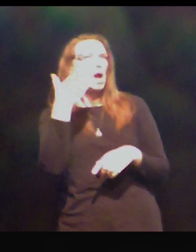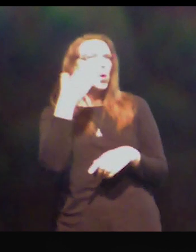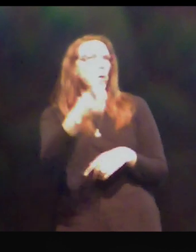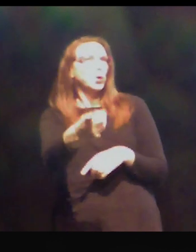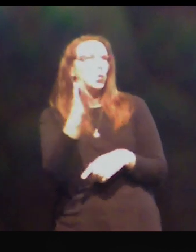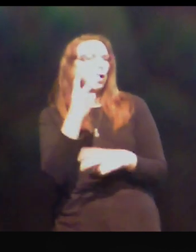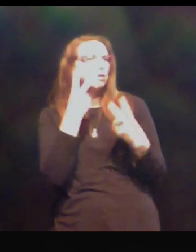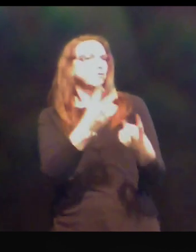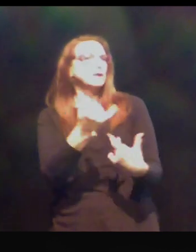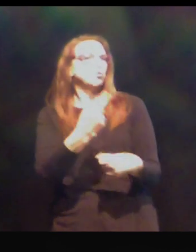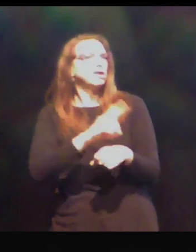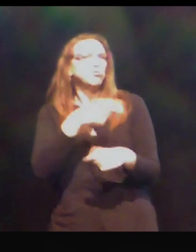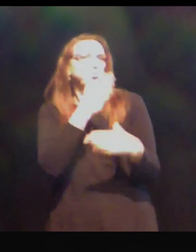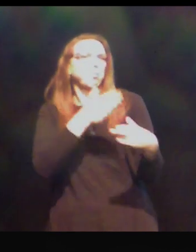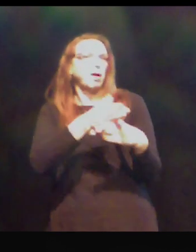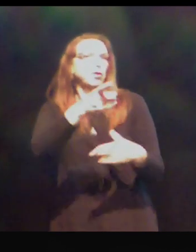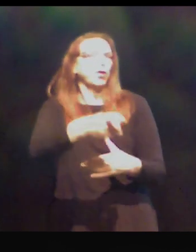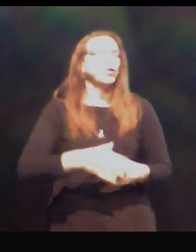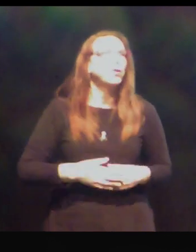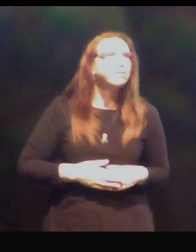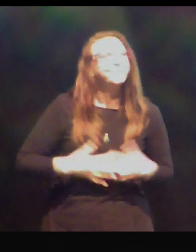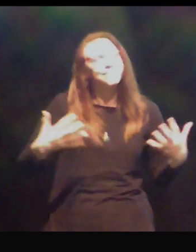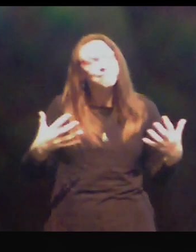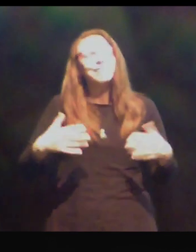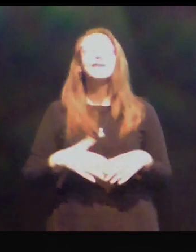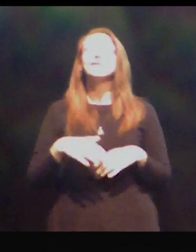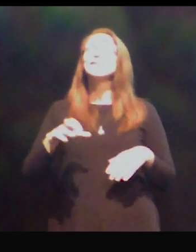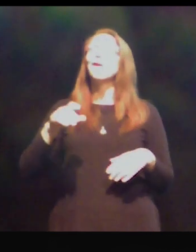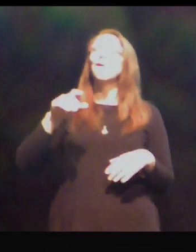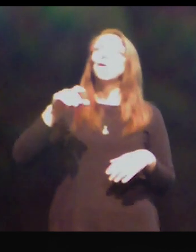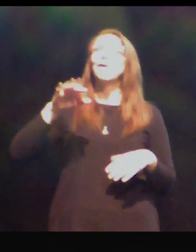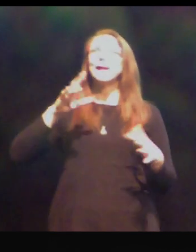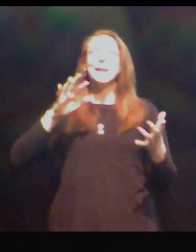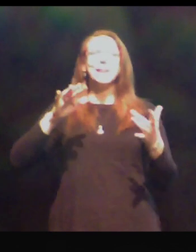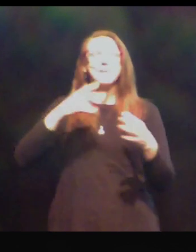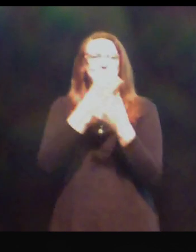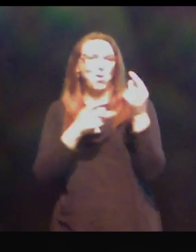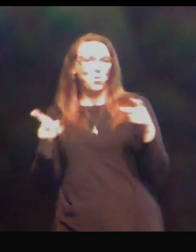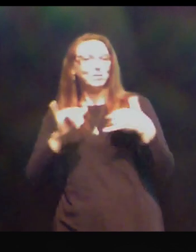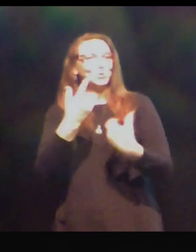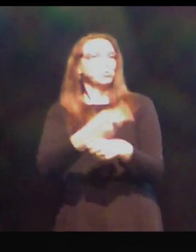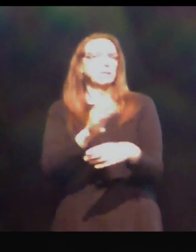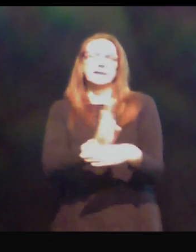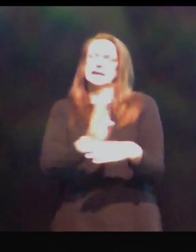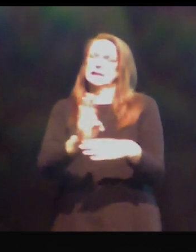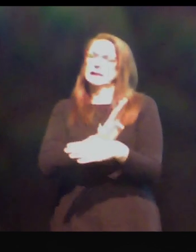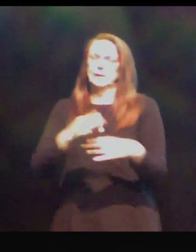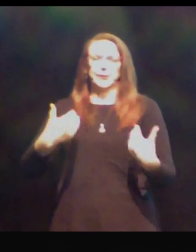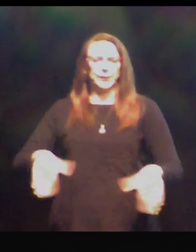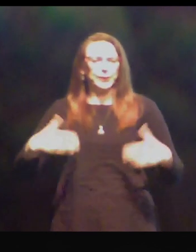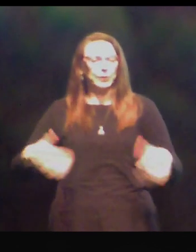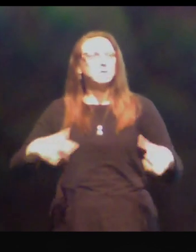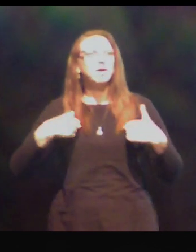I'm going to come today and just annoy you. So it's a little bit of, you know, both. So today we were busy. So I was